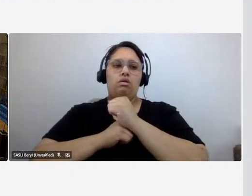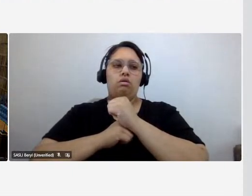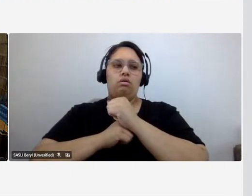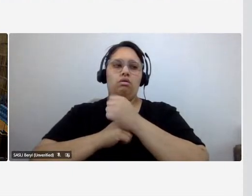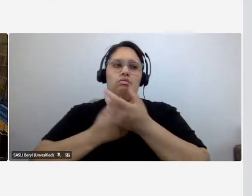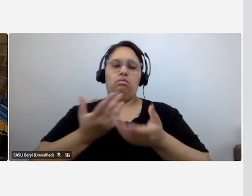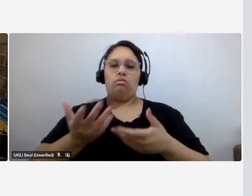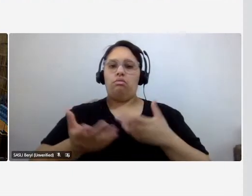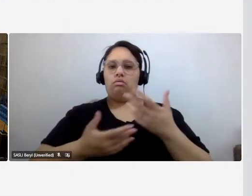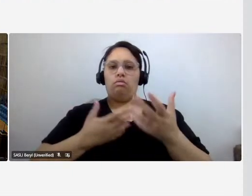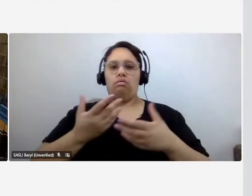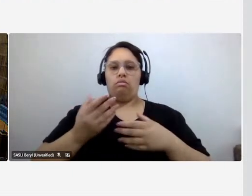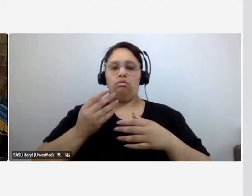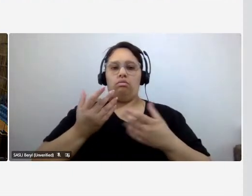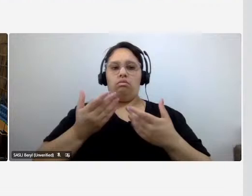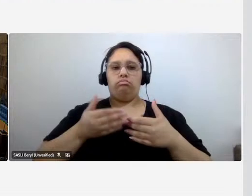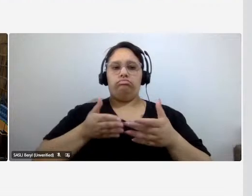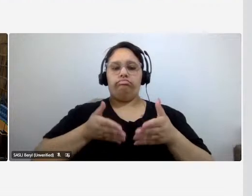is there a roadmap?